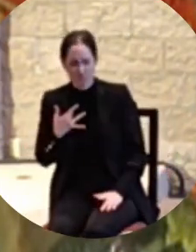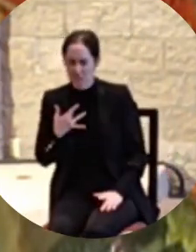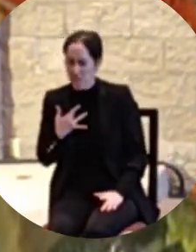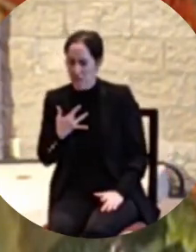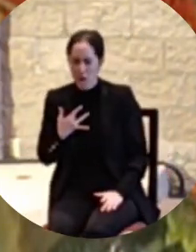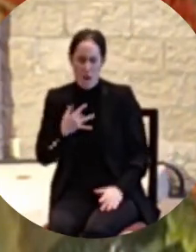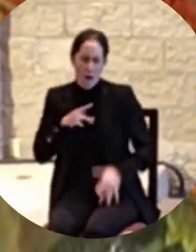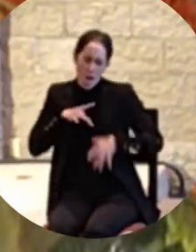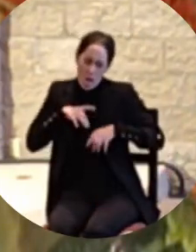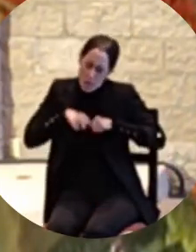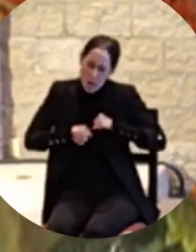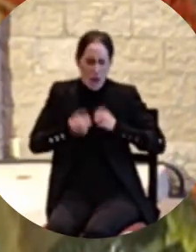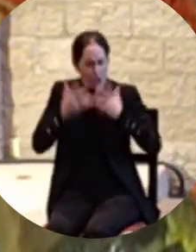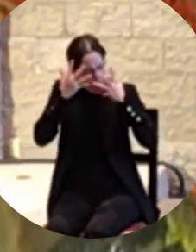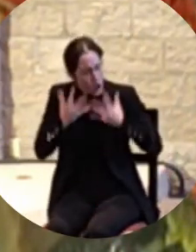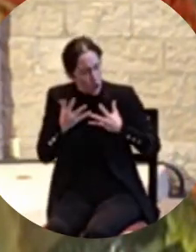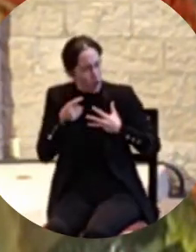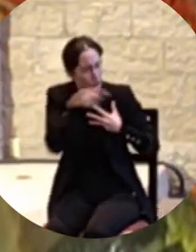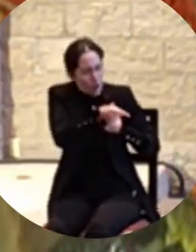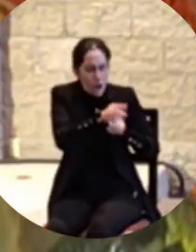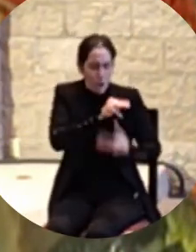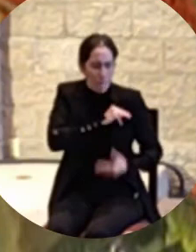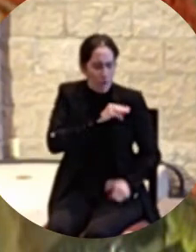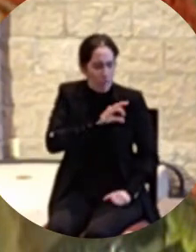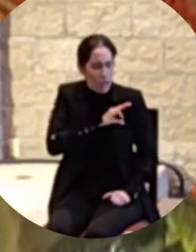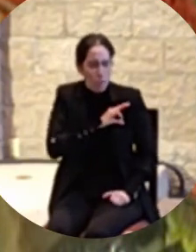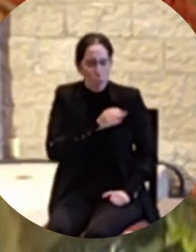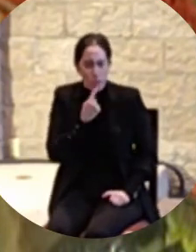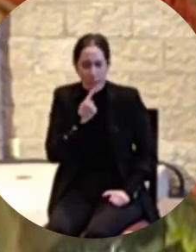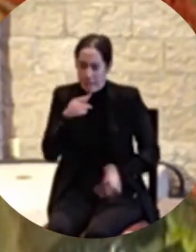all joy." That's right.